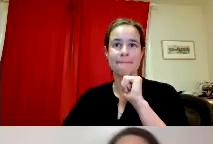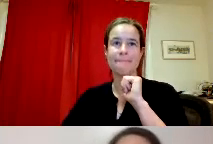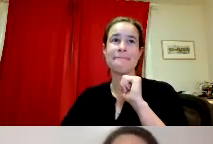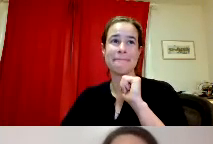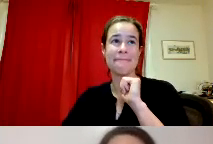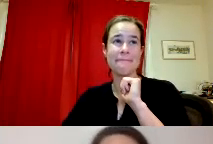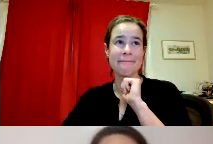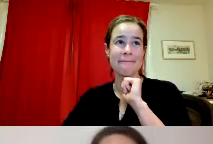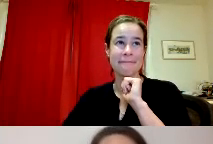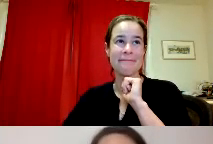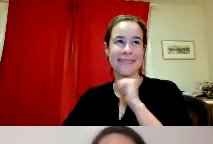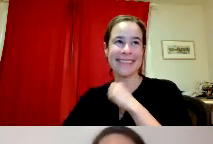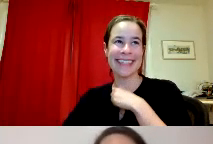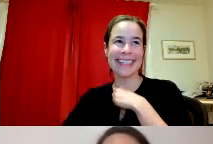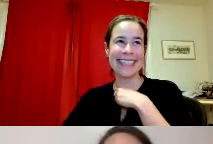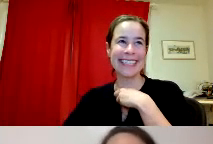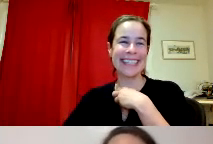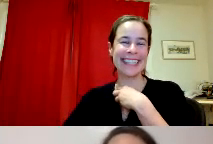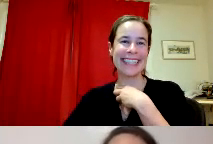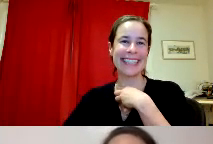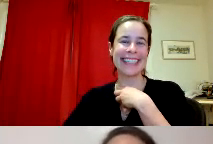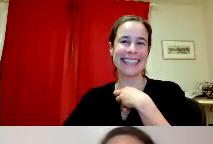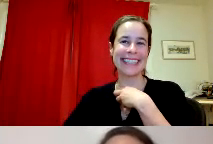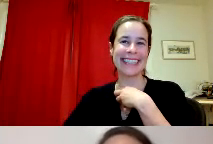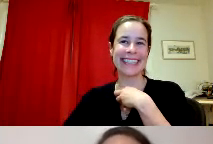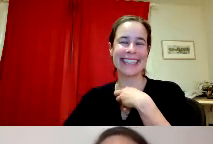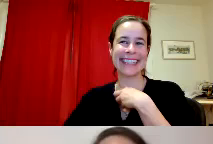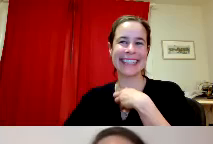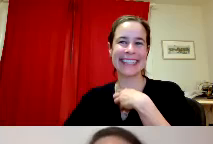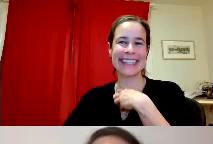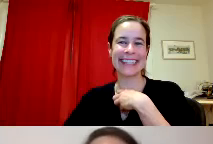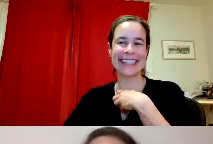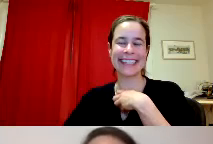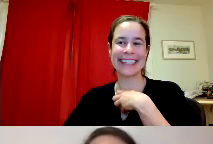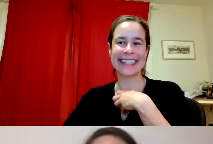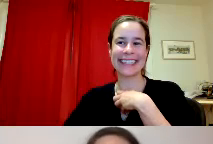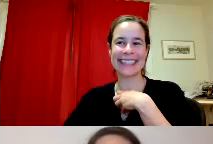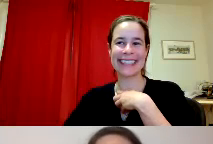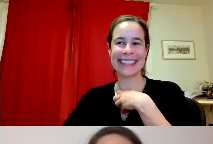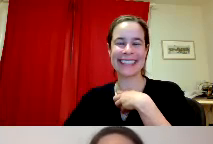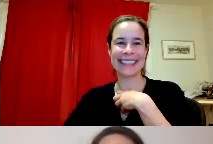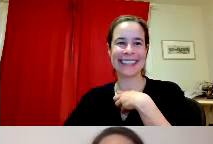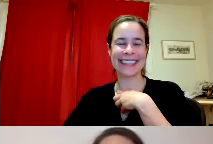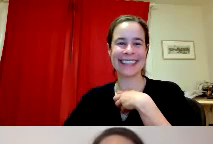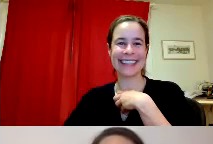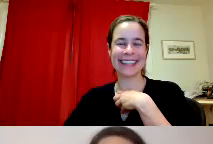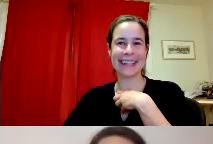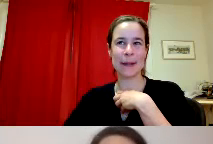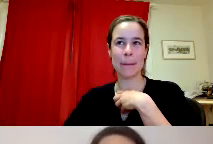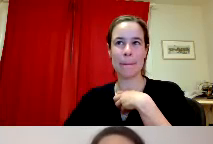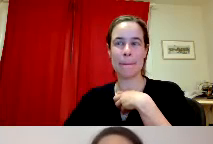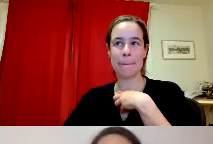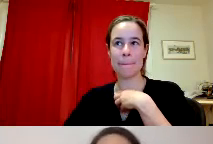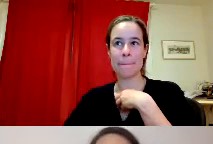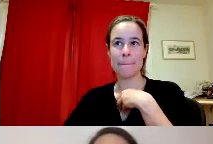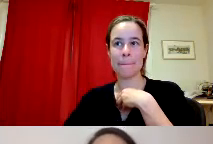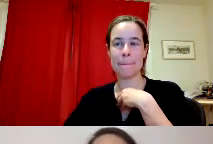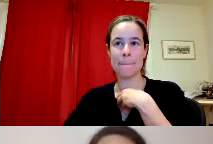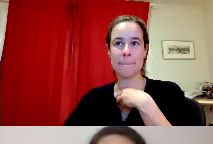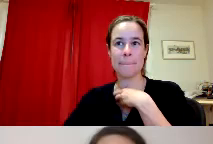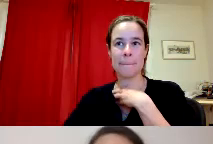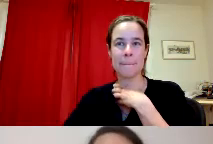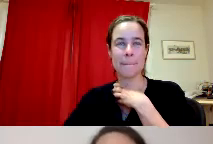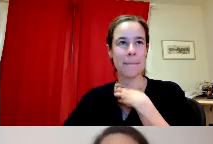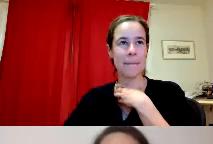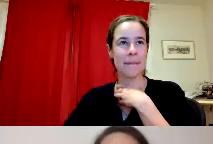sister who was pregnant in Alberta. And then sharing evidence-based information or looking for evidence-based information,